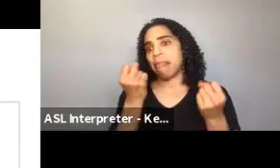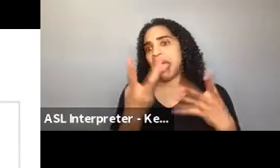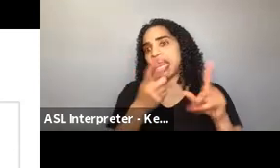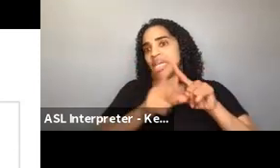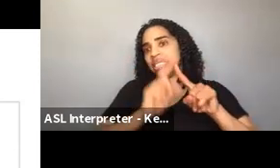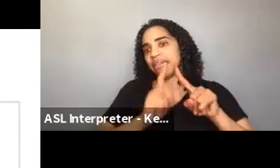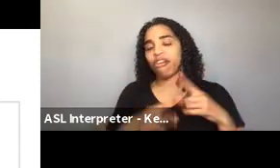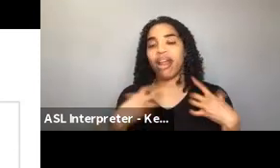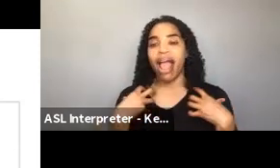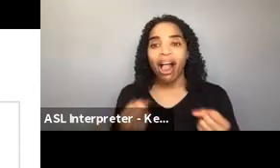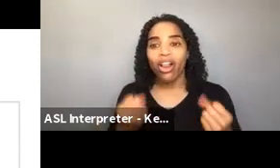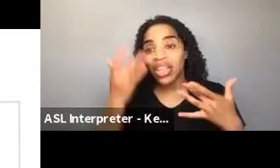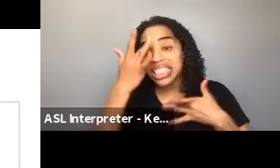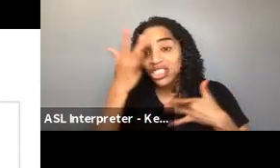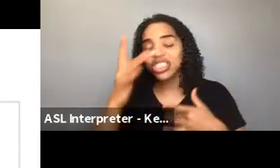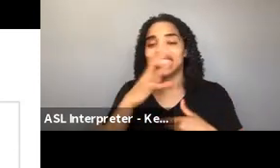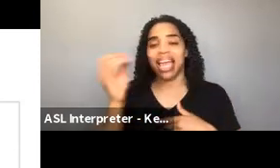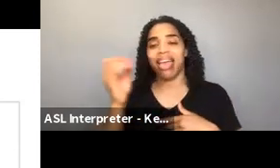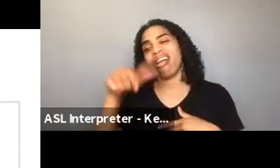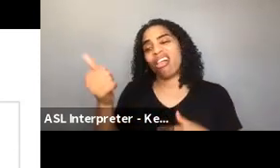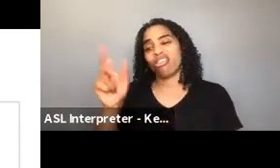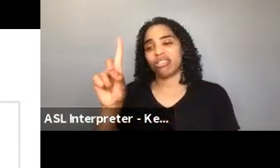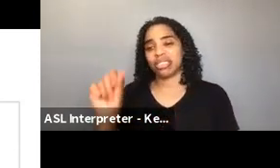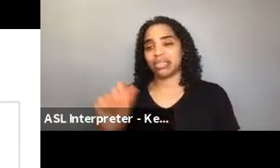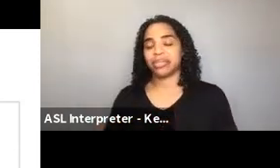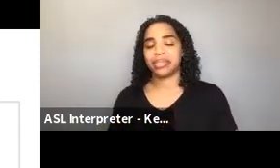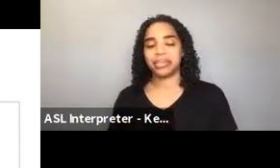and disabilities.